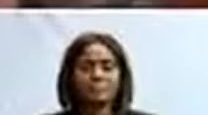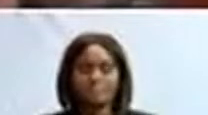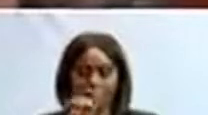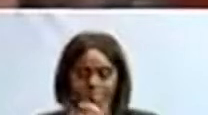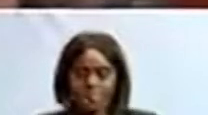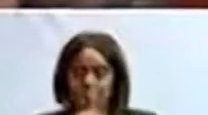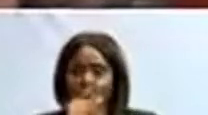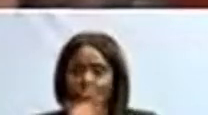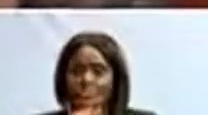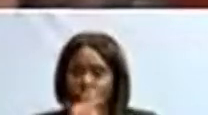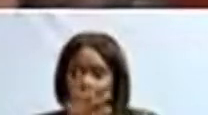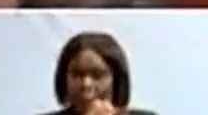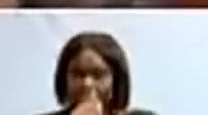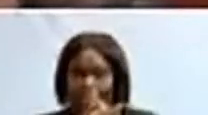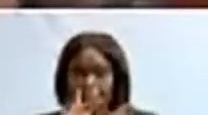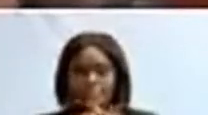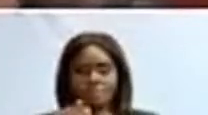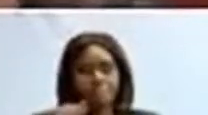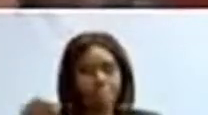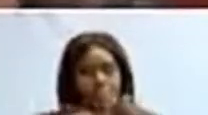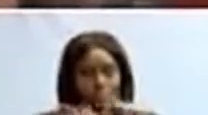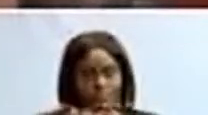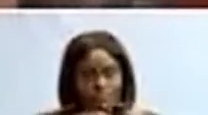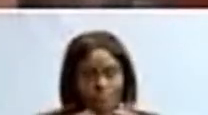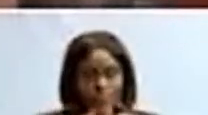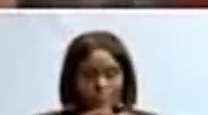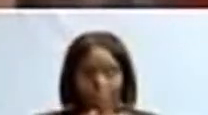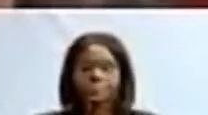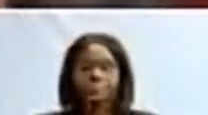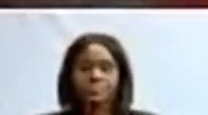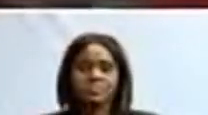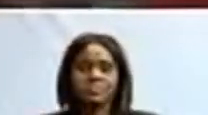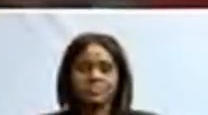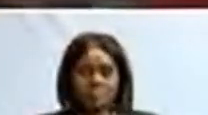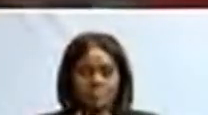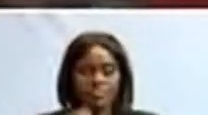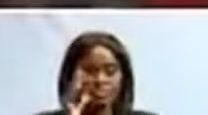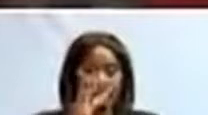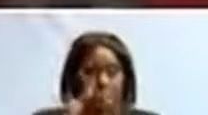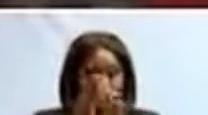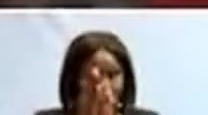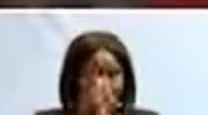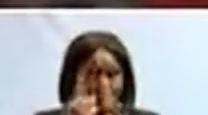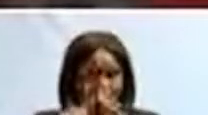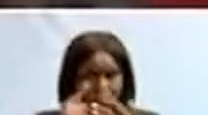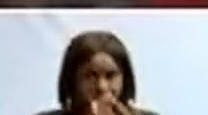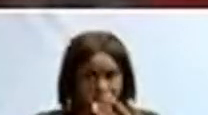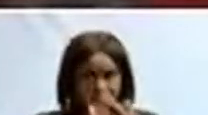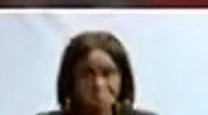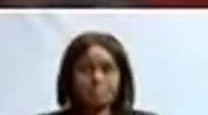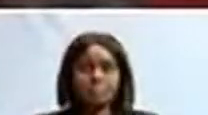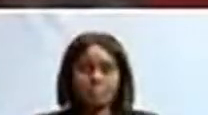On budget income and expenditure, I'll go to